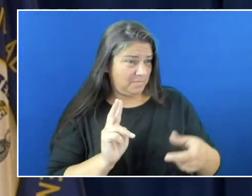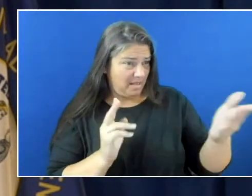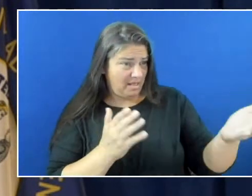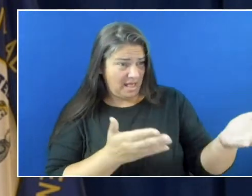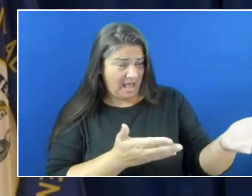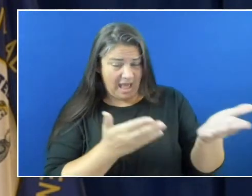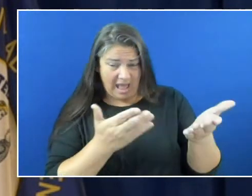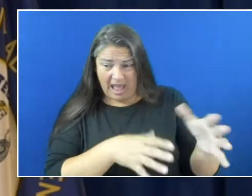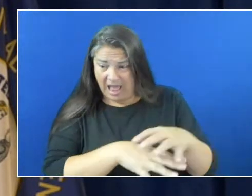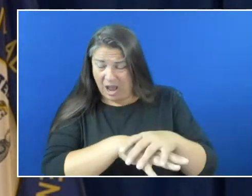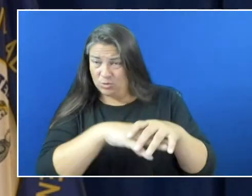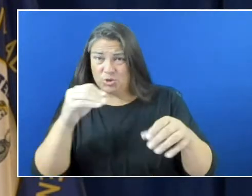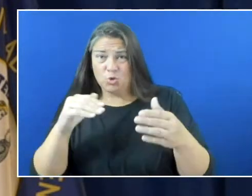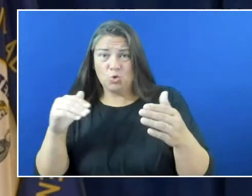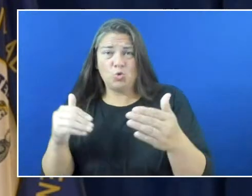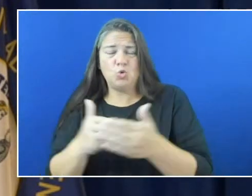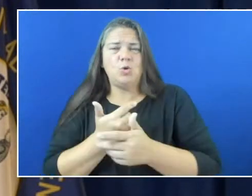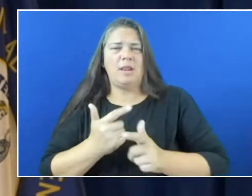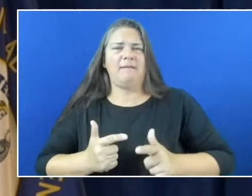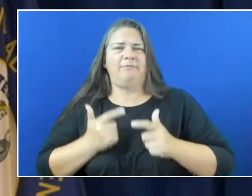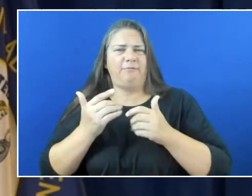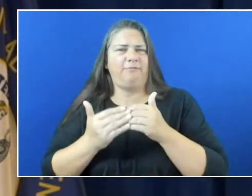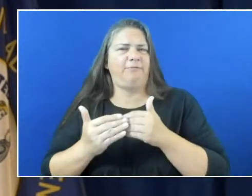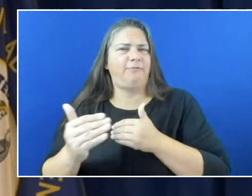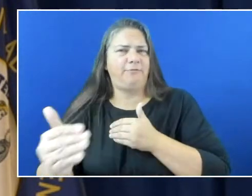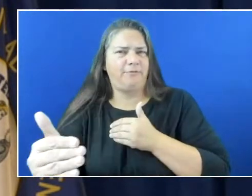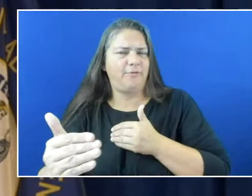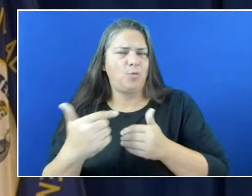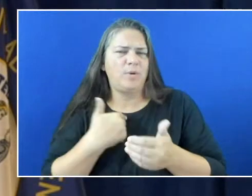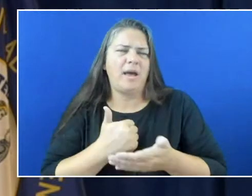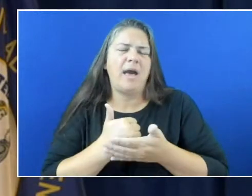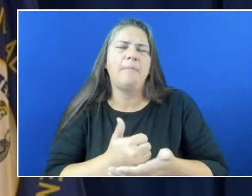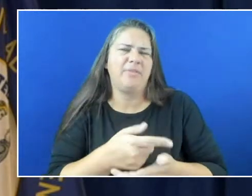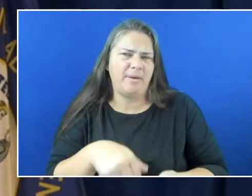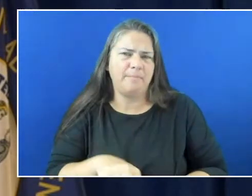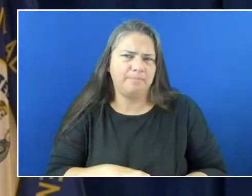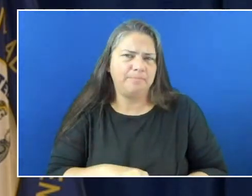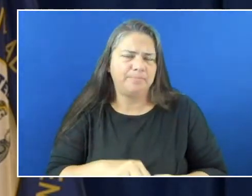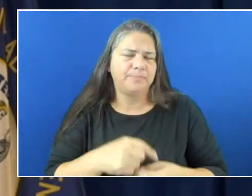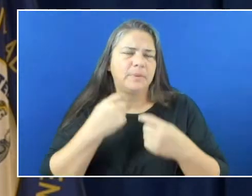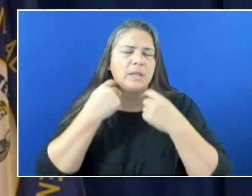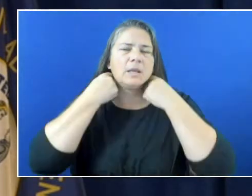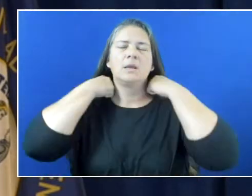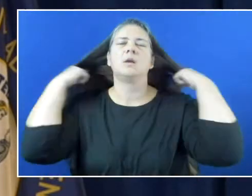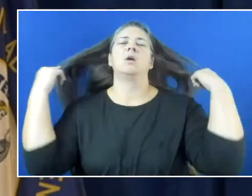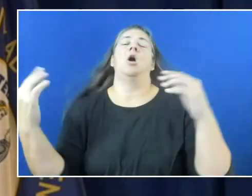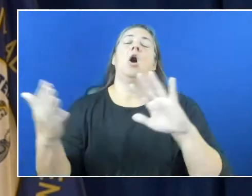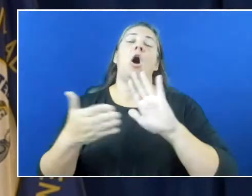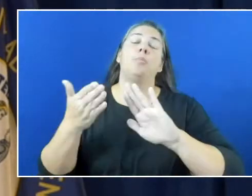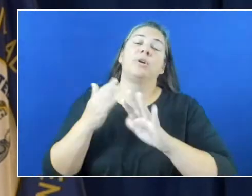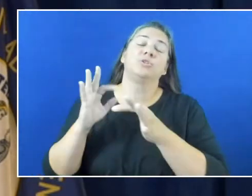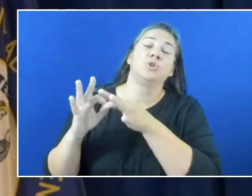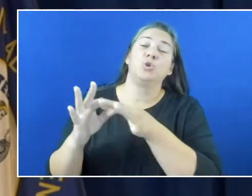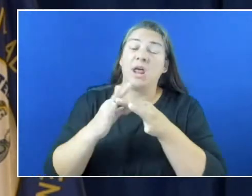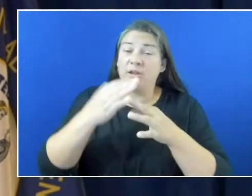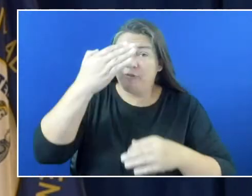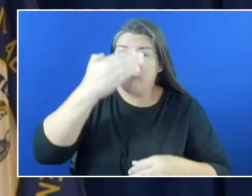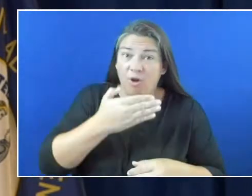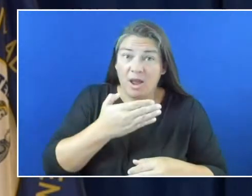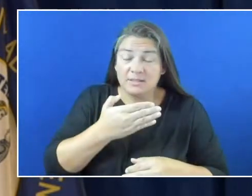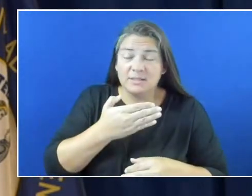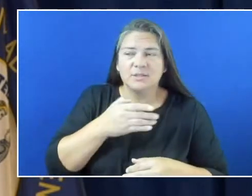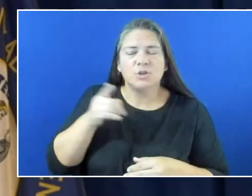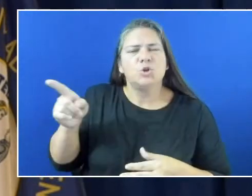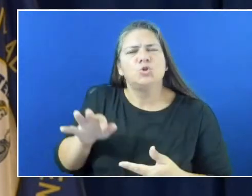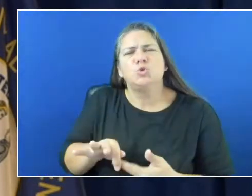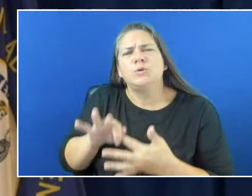new start. The unique aspect of Operation United Front is that it used a